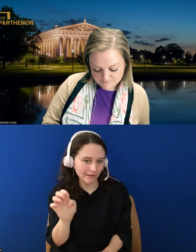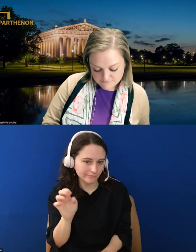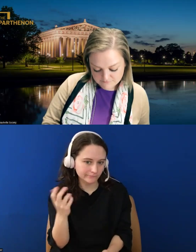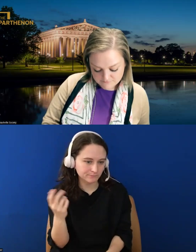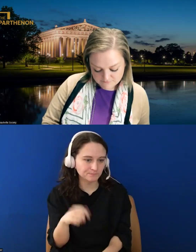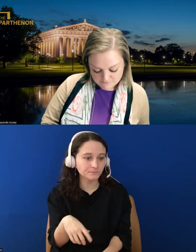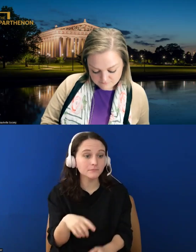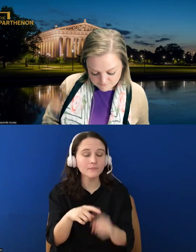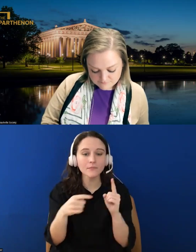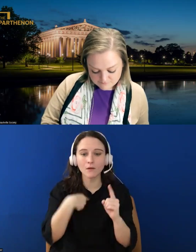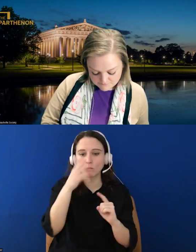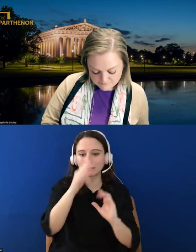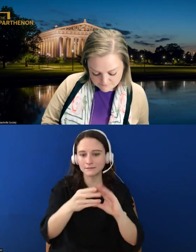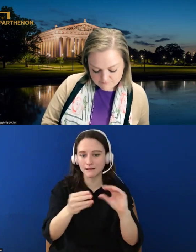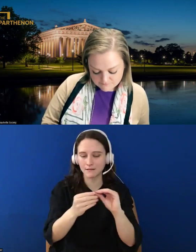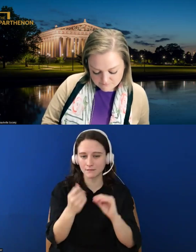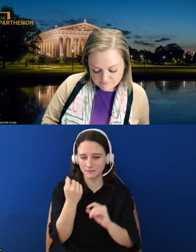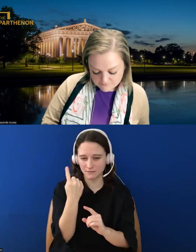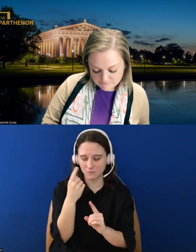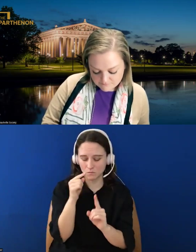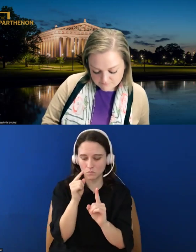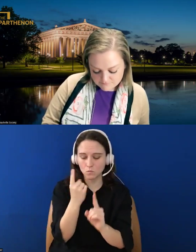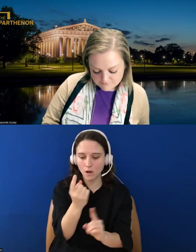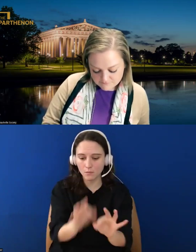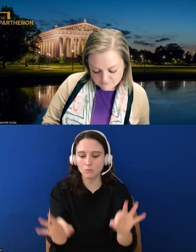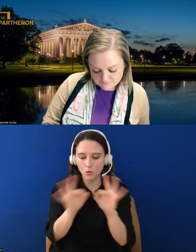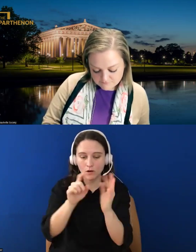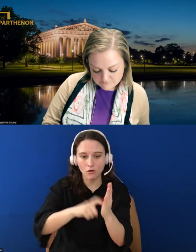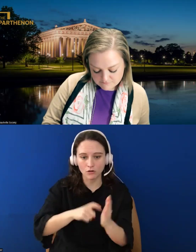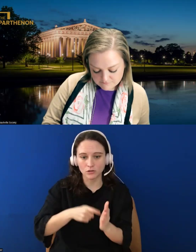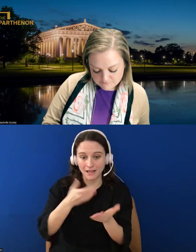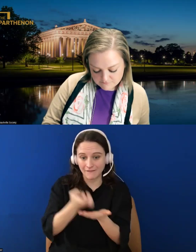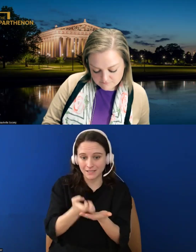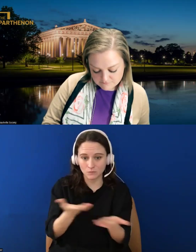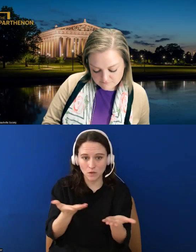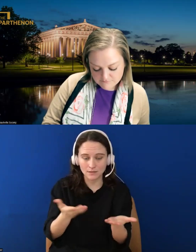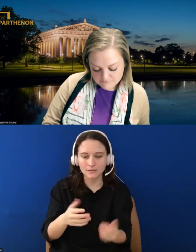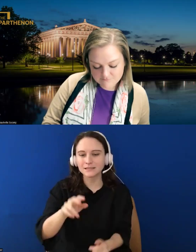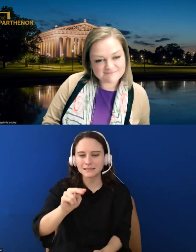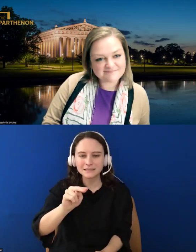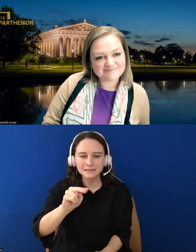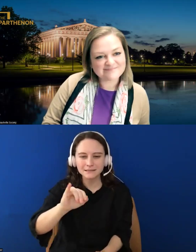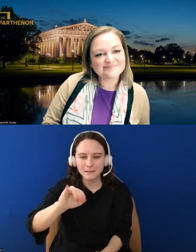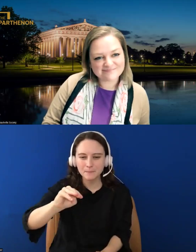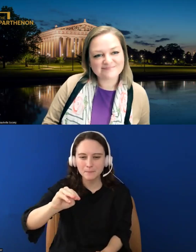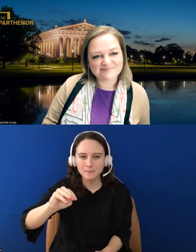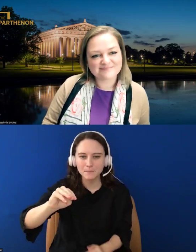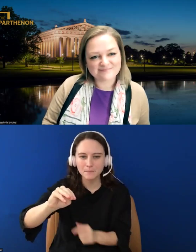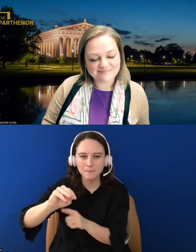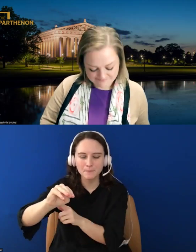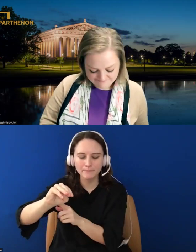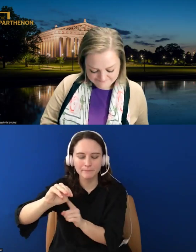But I will say that one important archaeological evidence will be the Nim house, this long structure. I